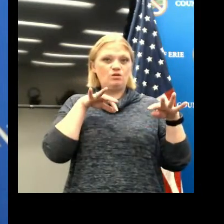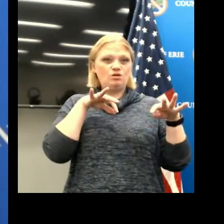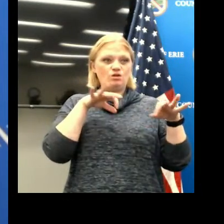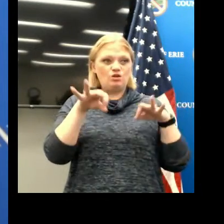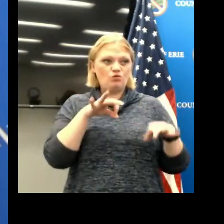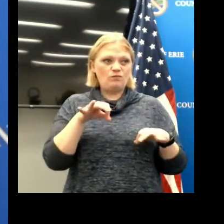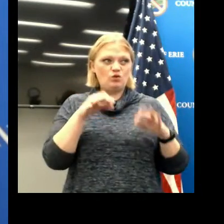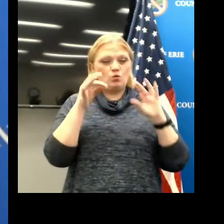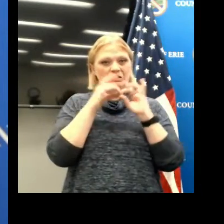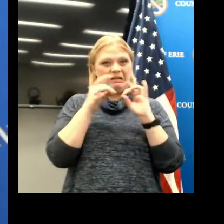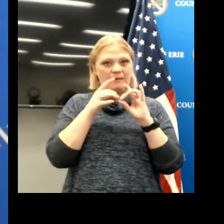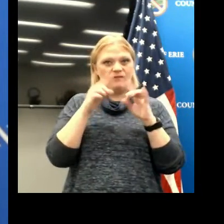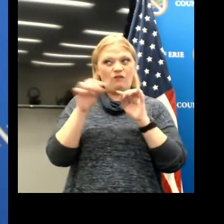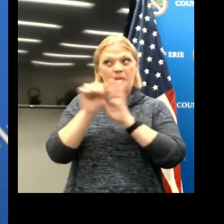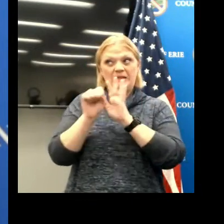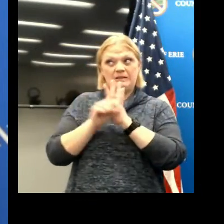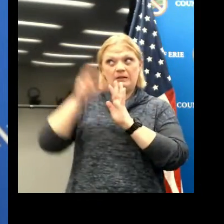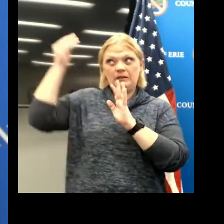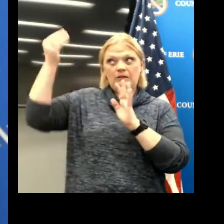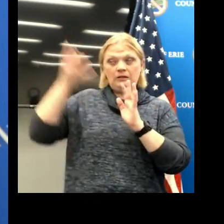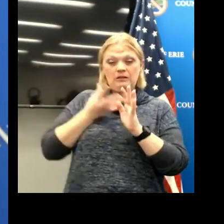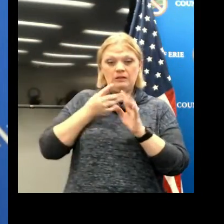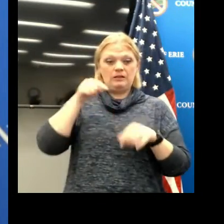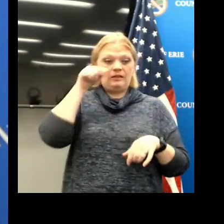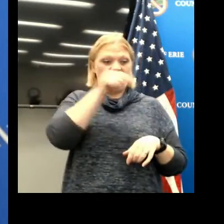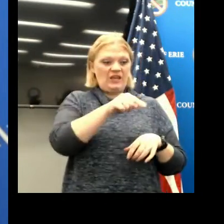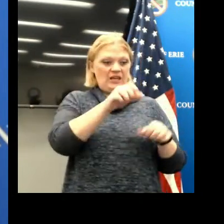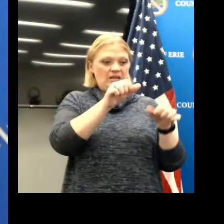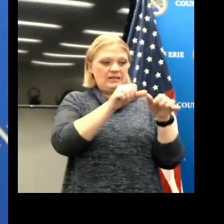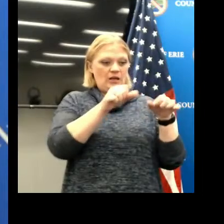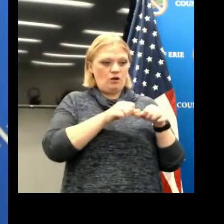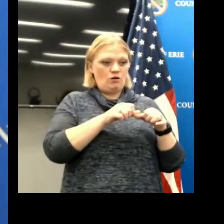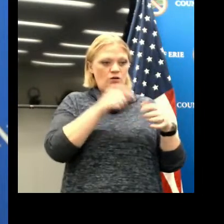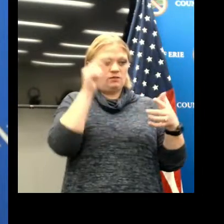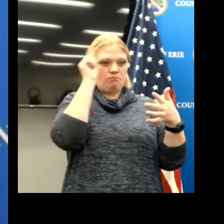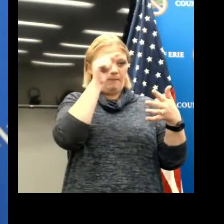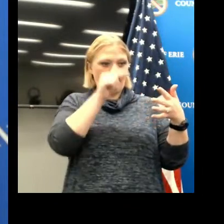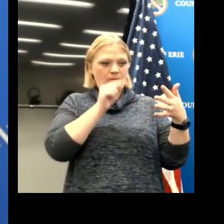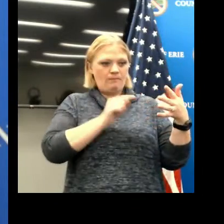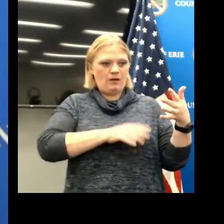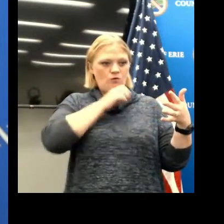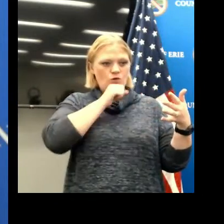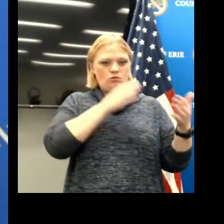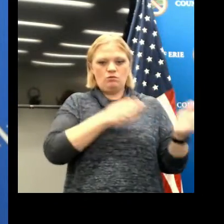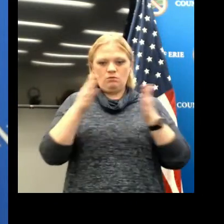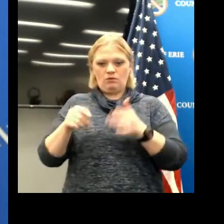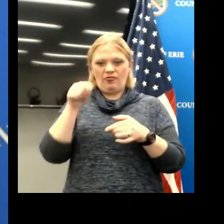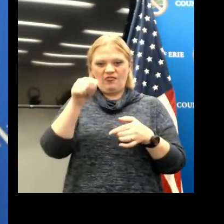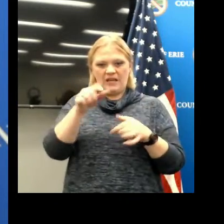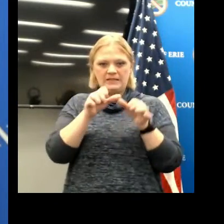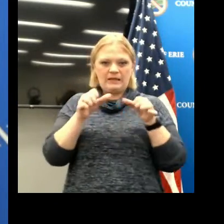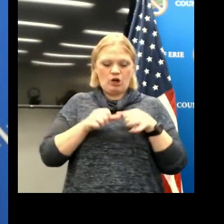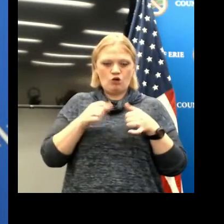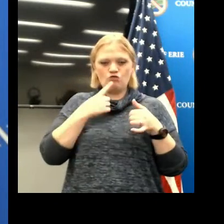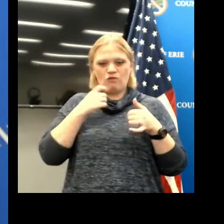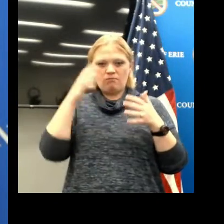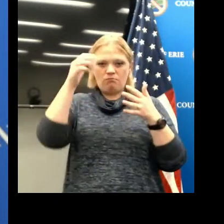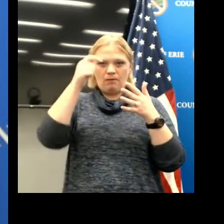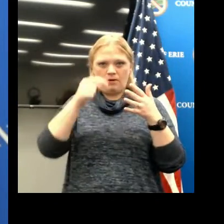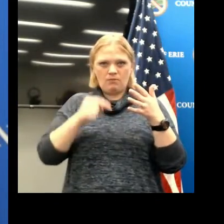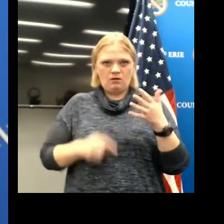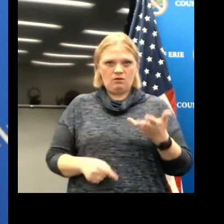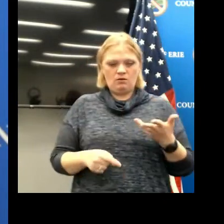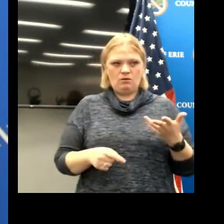or a statement from the state comes out that these are the areas that are moving into orange, these are the ones that are moving into red. Because if you look at the cluster zone strategy, it's